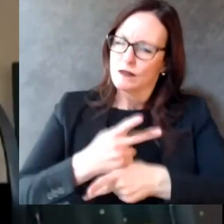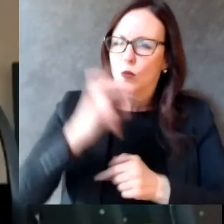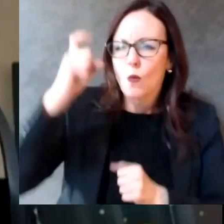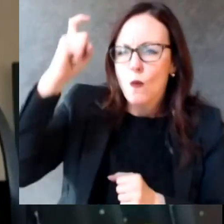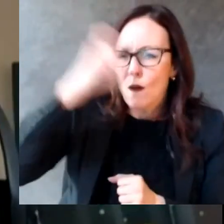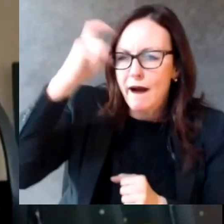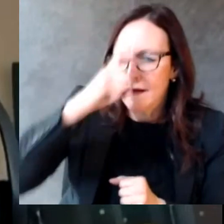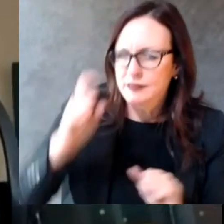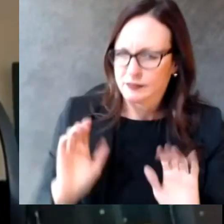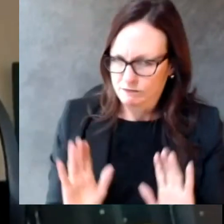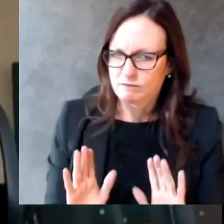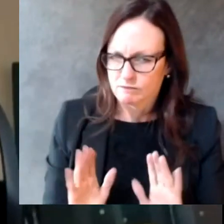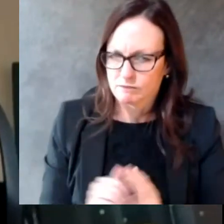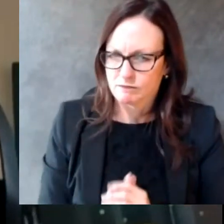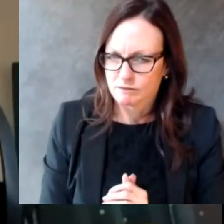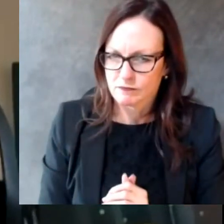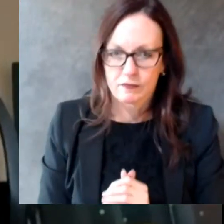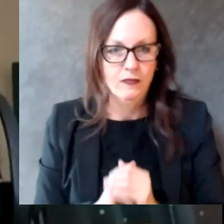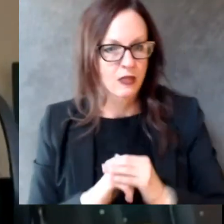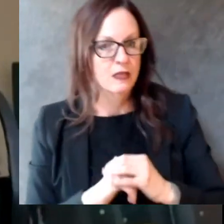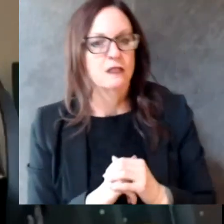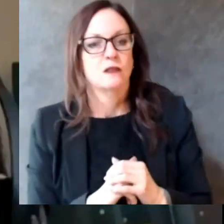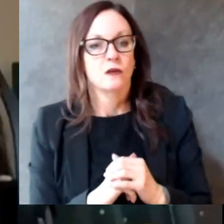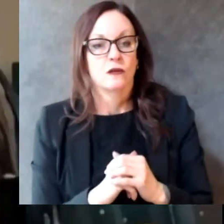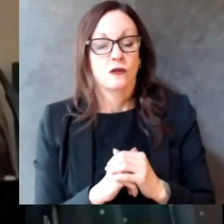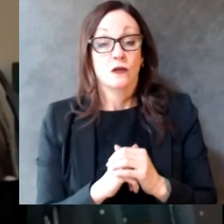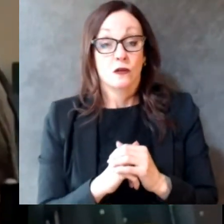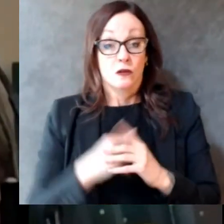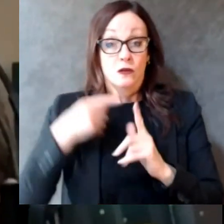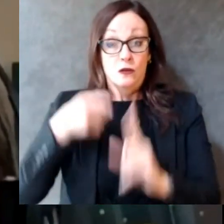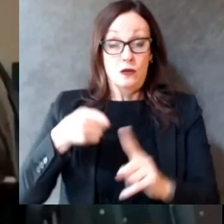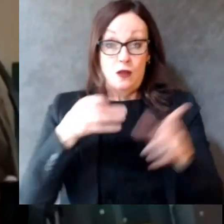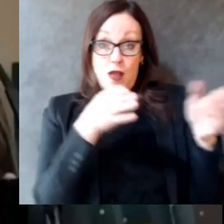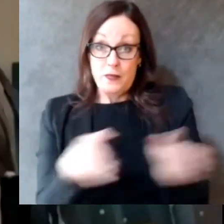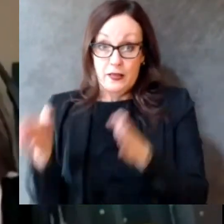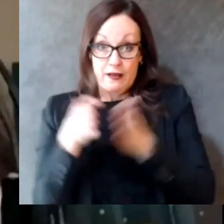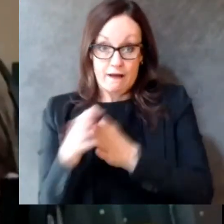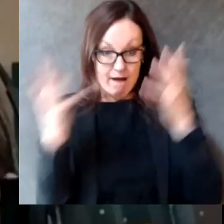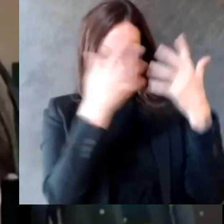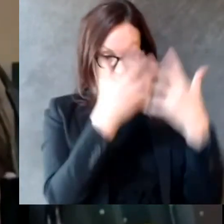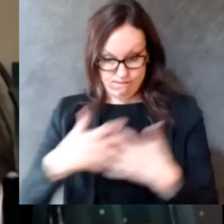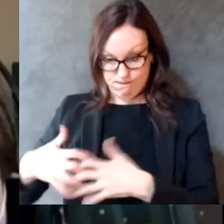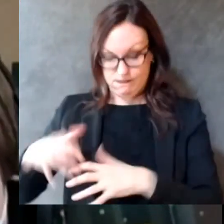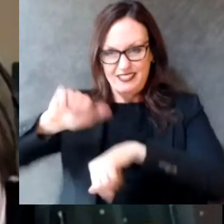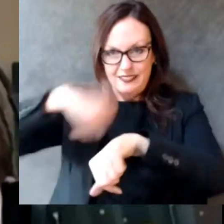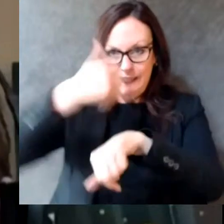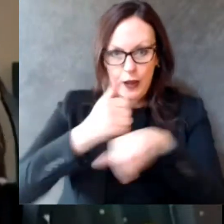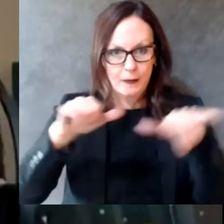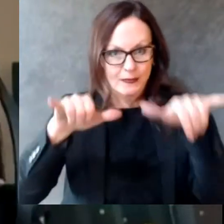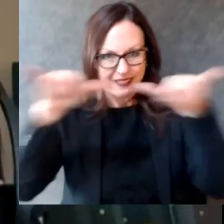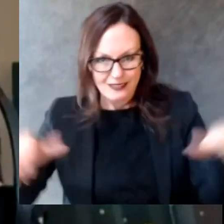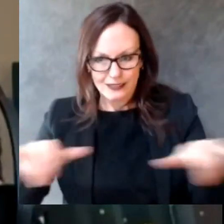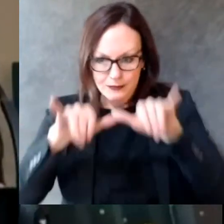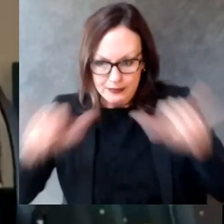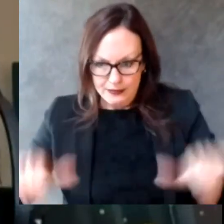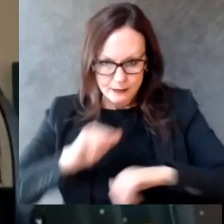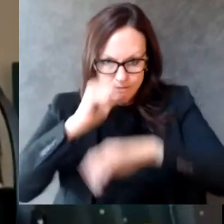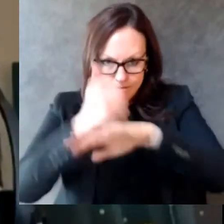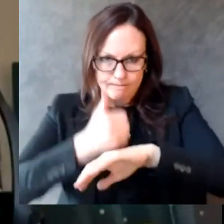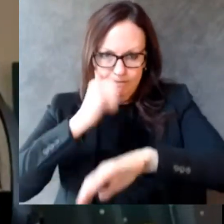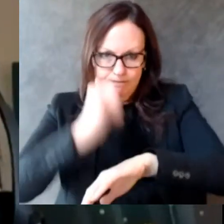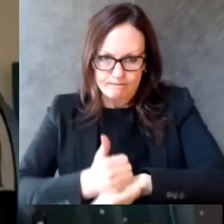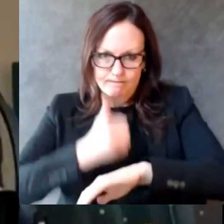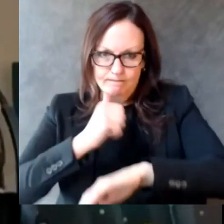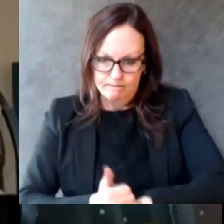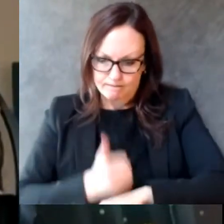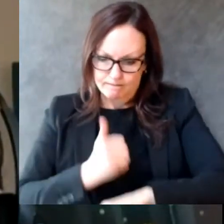lot, but we have a few doses we haven't yet ordered, are still in our Wisconsin bank, not lost to us. So I